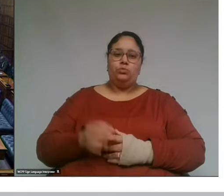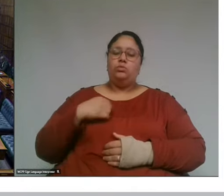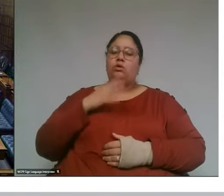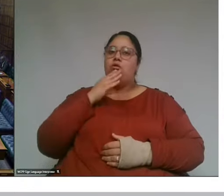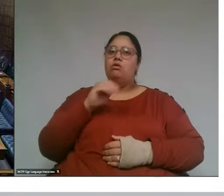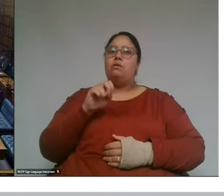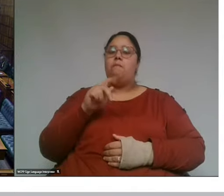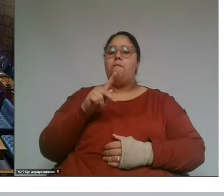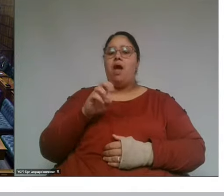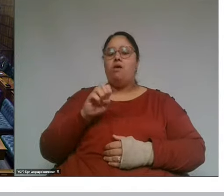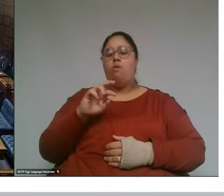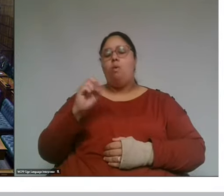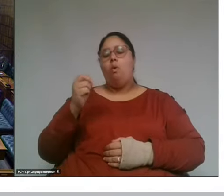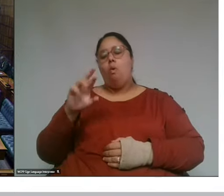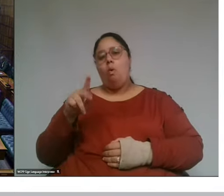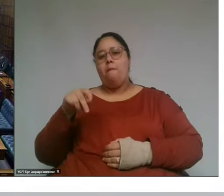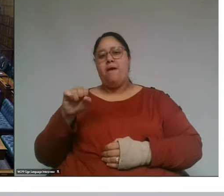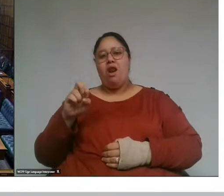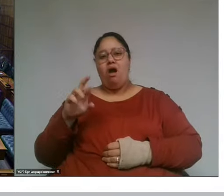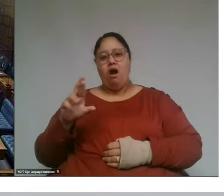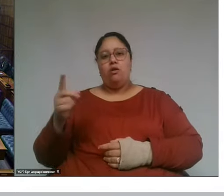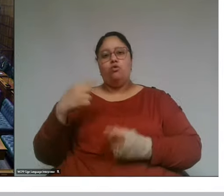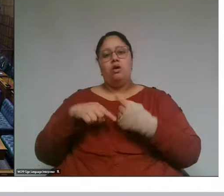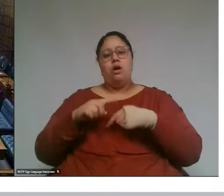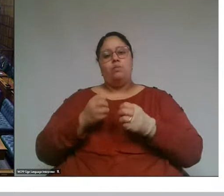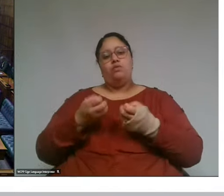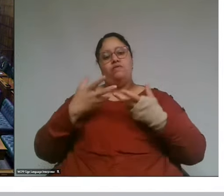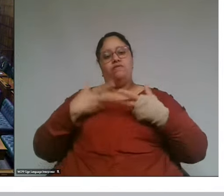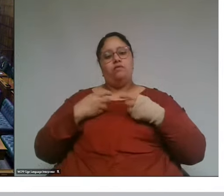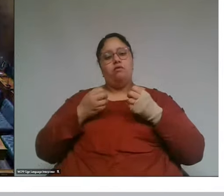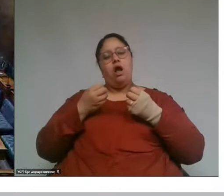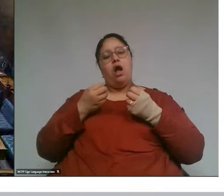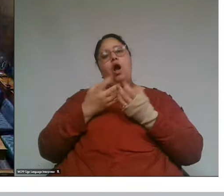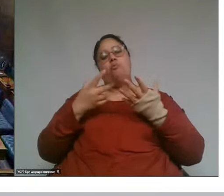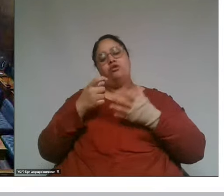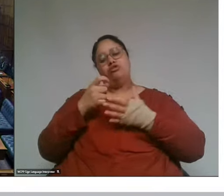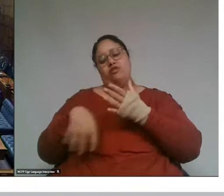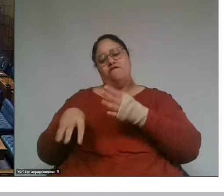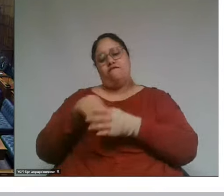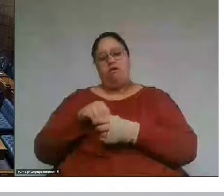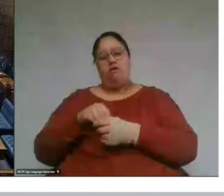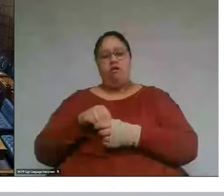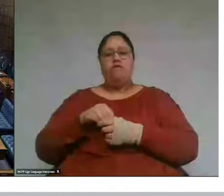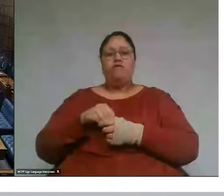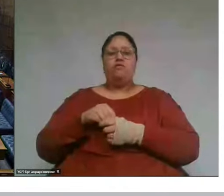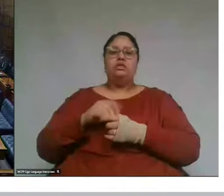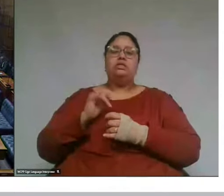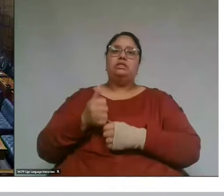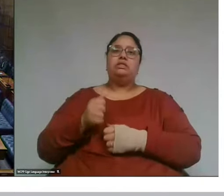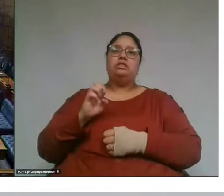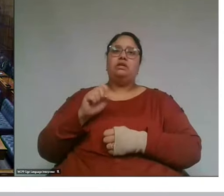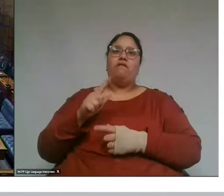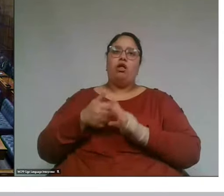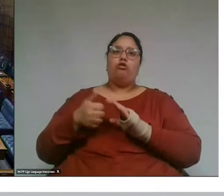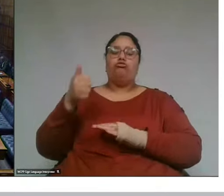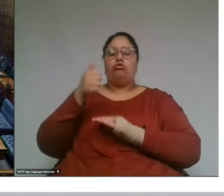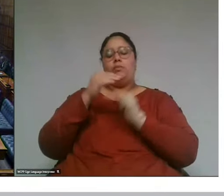Pino quickly to come in here and just tell us the amounts involved in the civils and the and the top structure